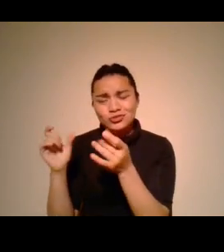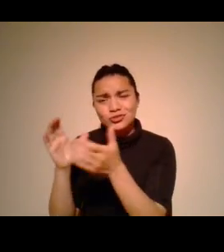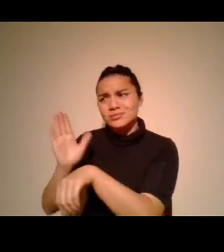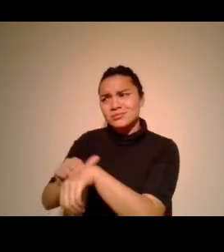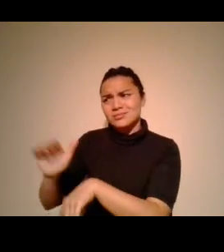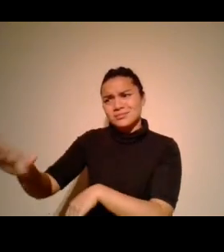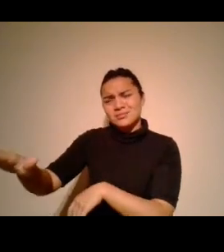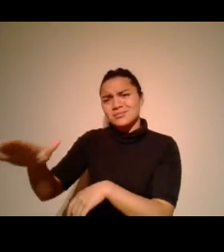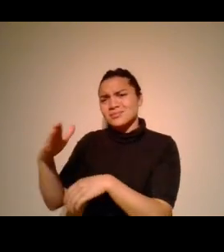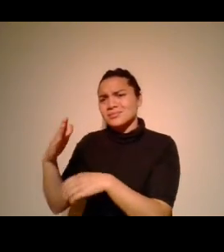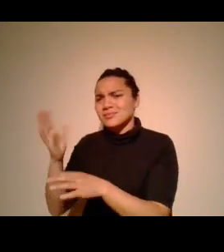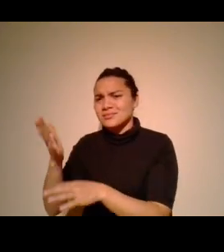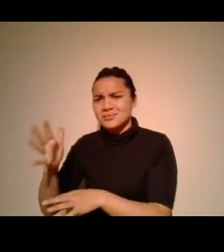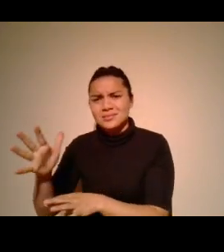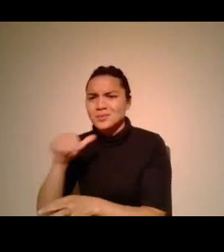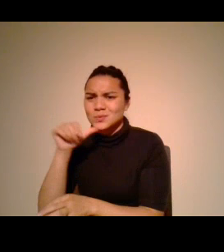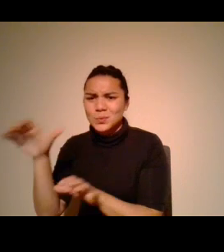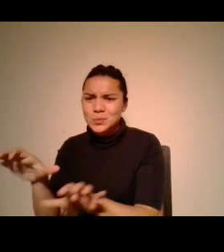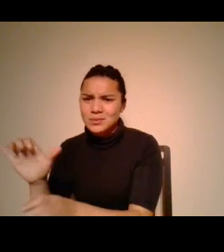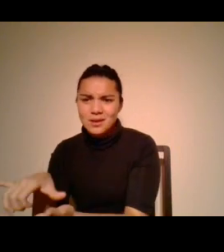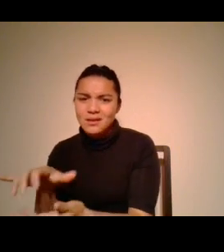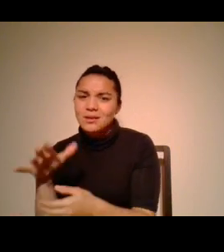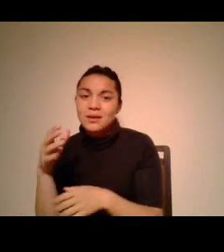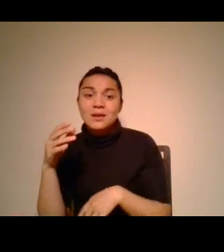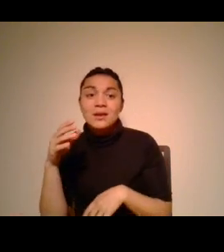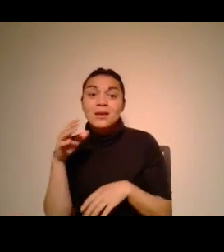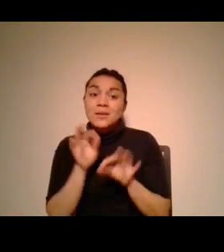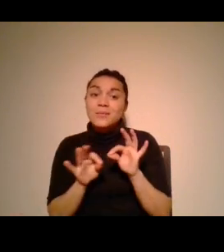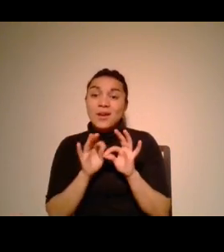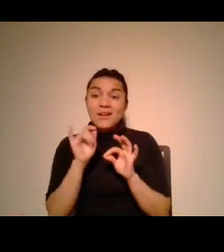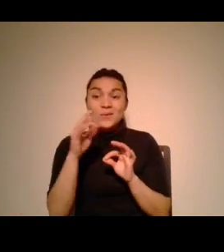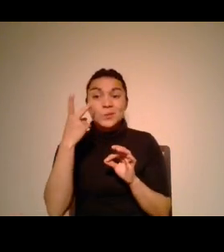especially if you see somebody who's very important saying something transphobic,